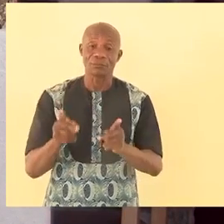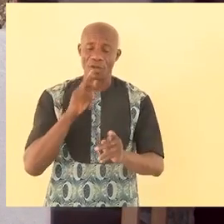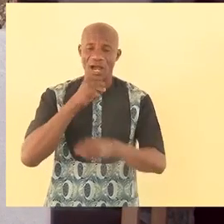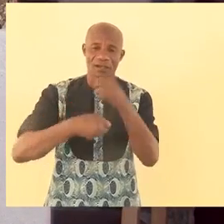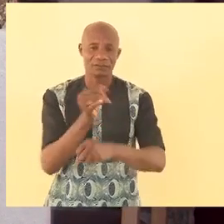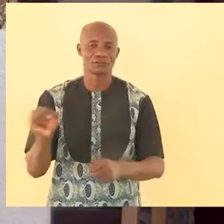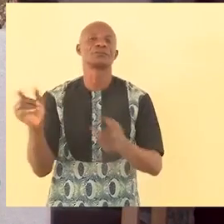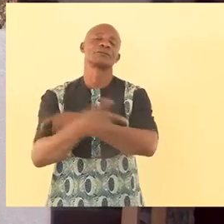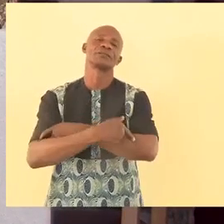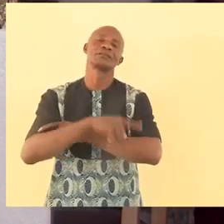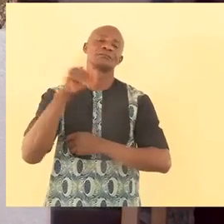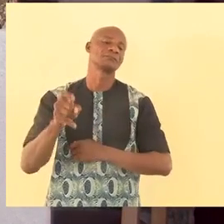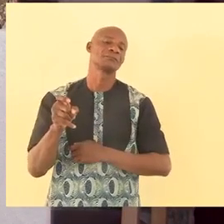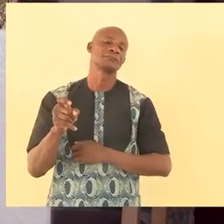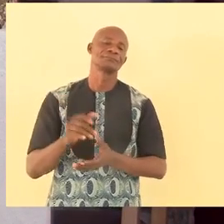today?